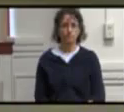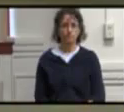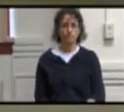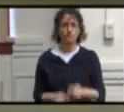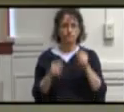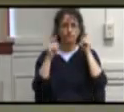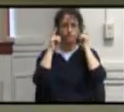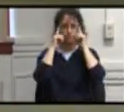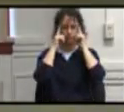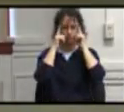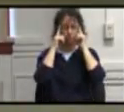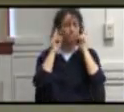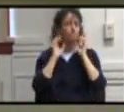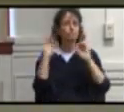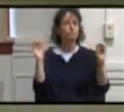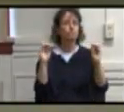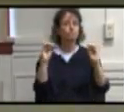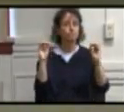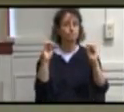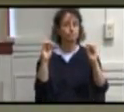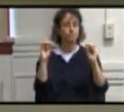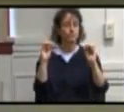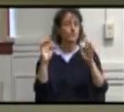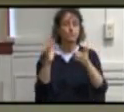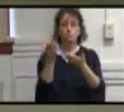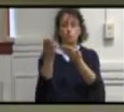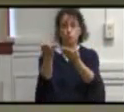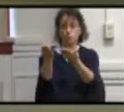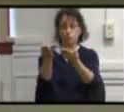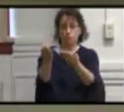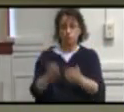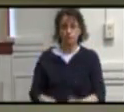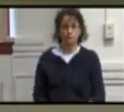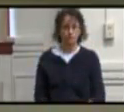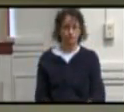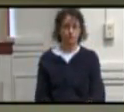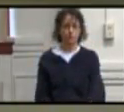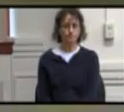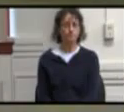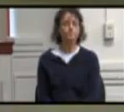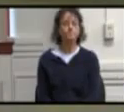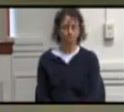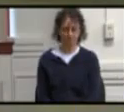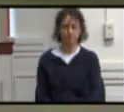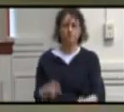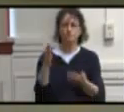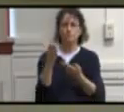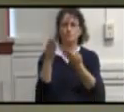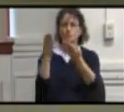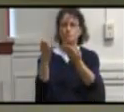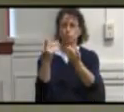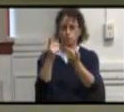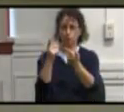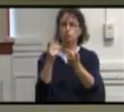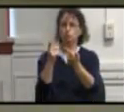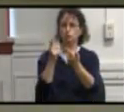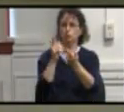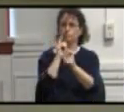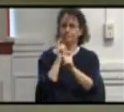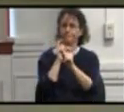it. Well, then, hearing none, somebody have a motion? To our bid in the amount of